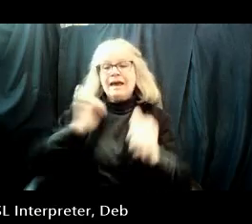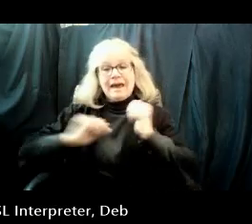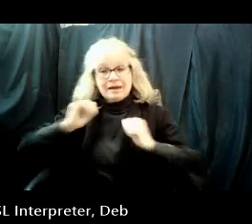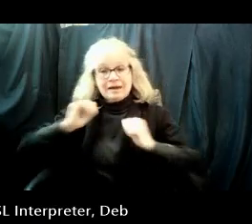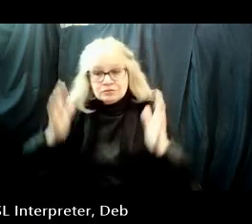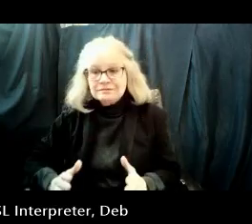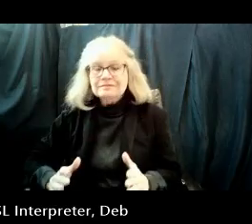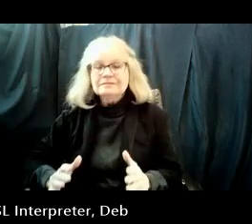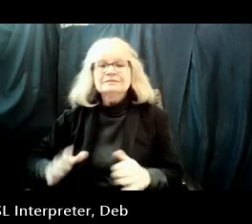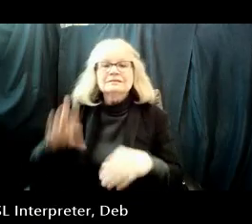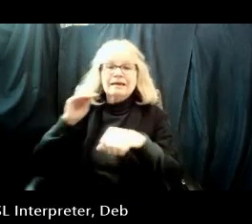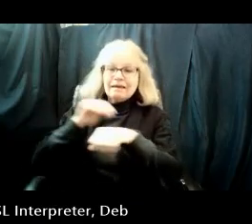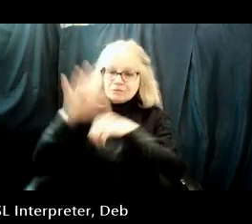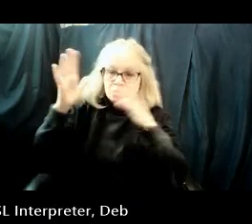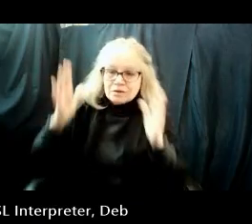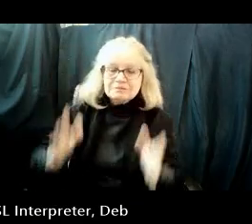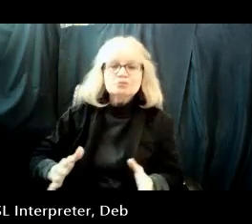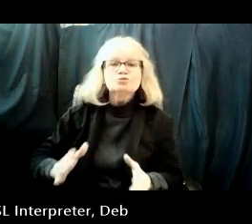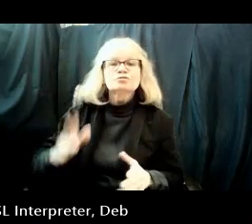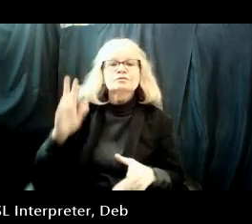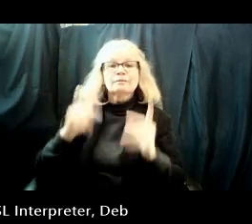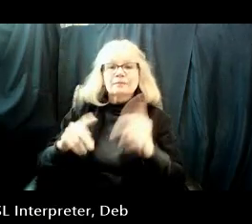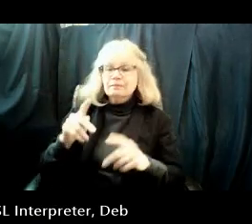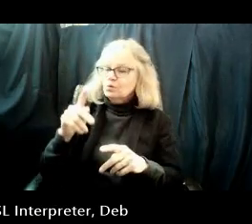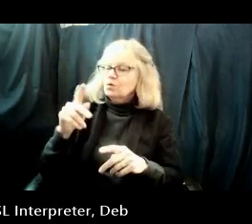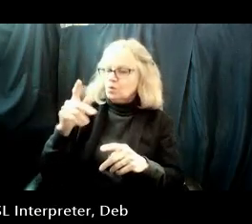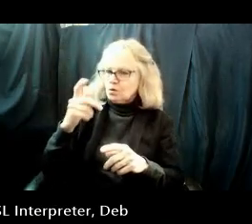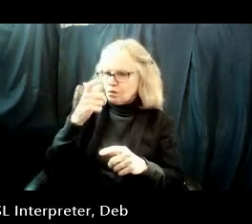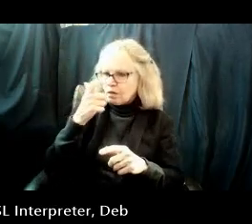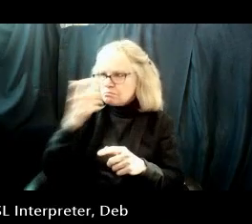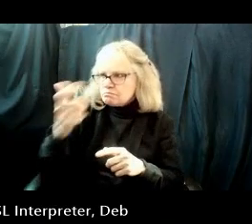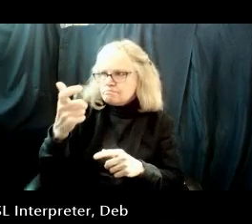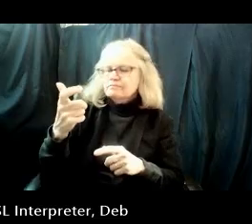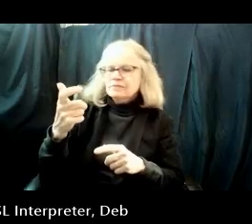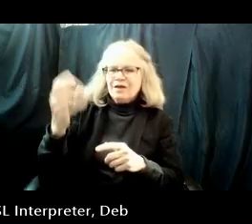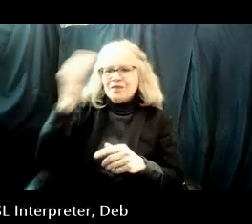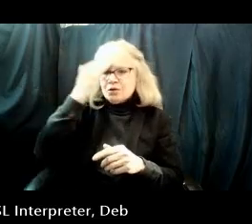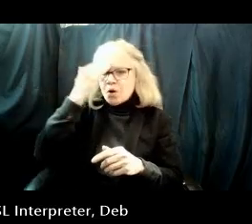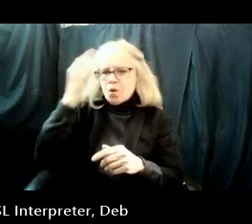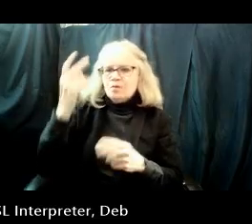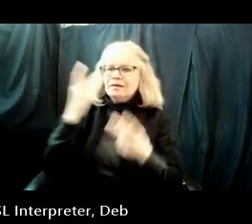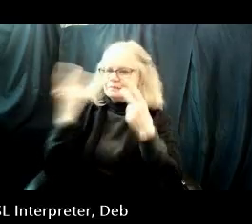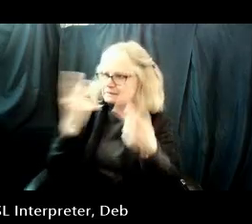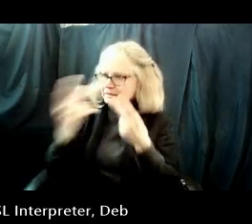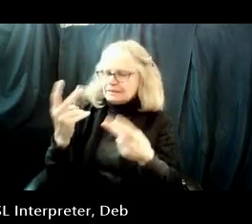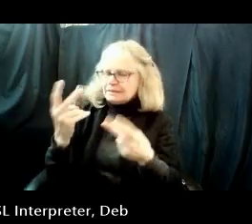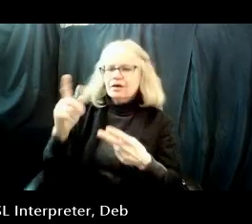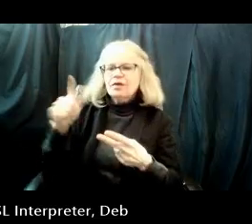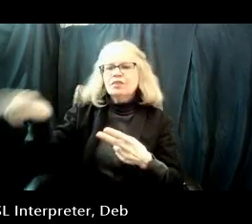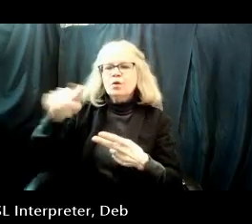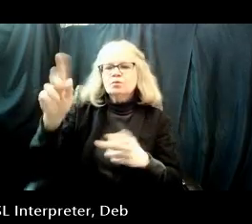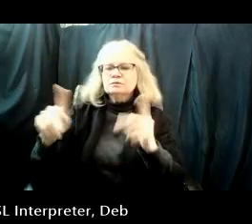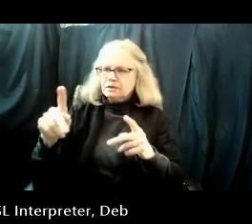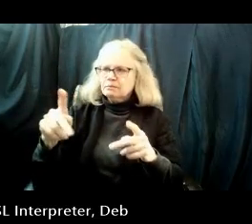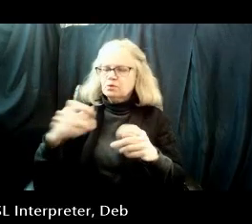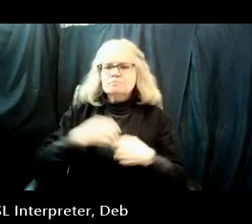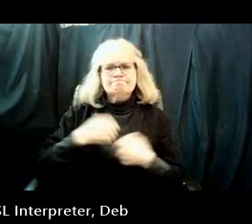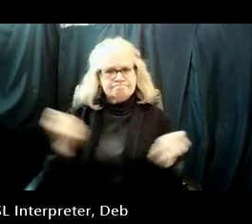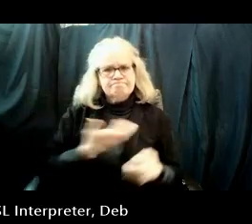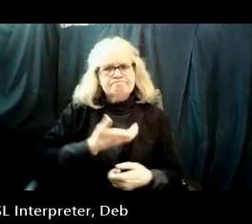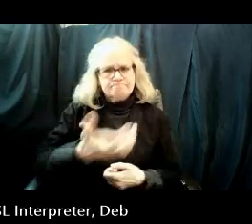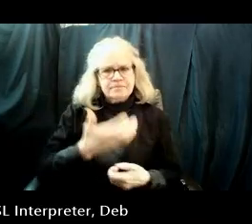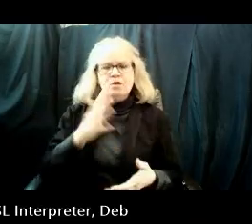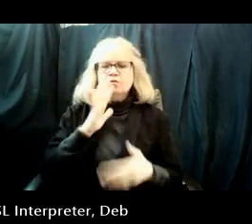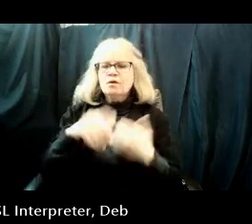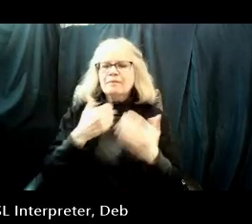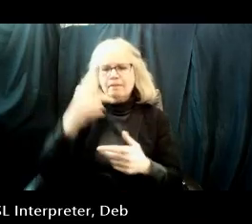and influencers, folks that people listen to and they know, and they see those folks coming out and talking about their mental health challenges,